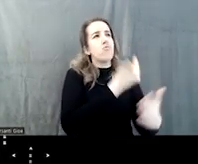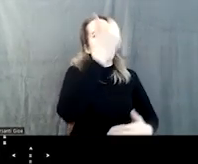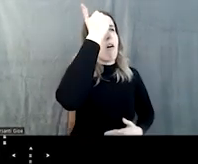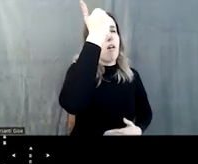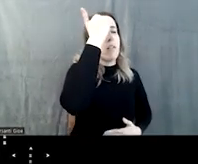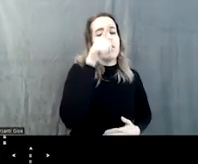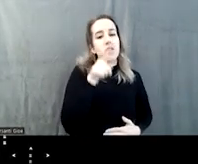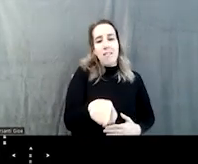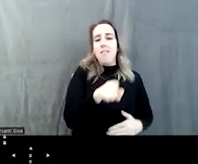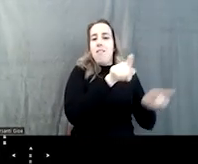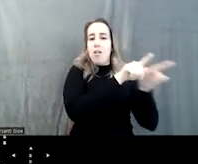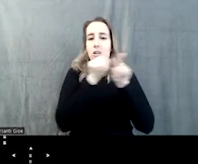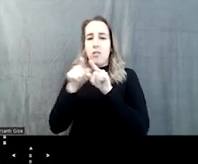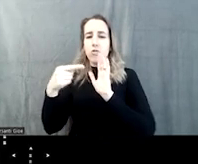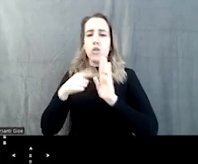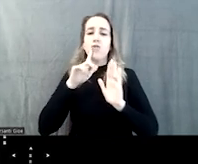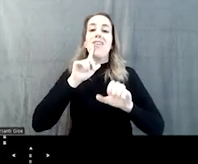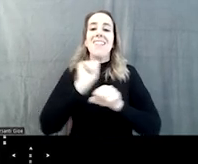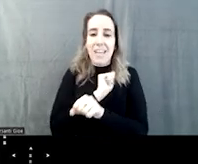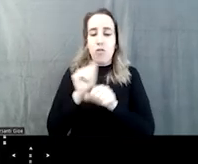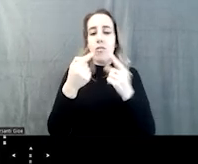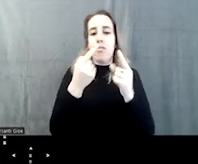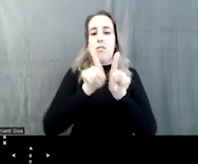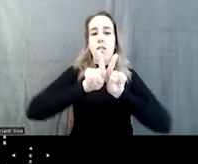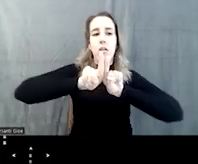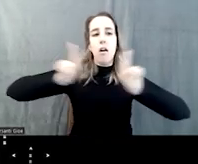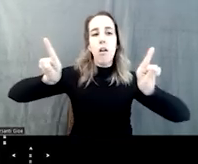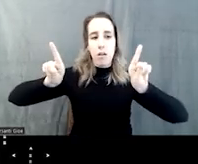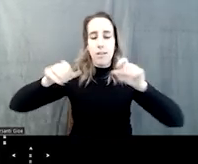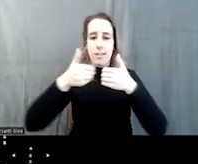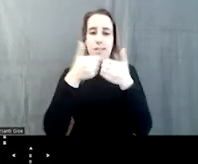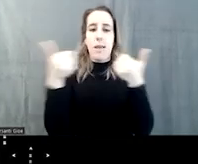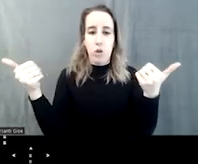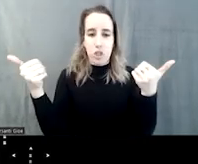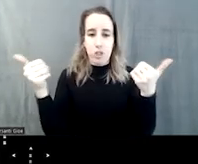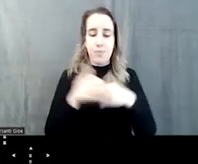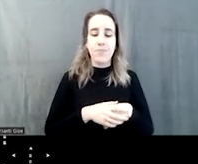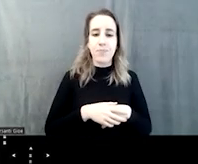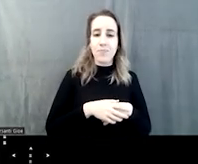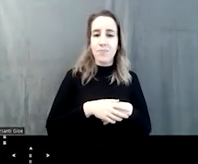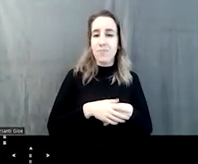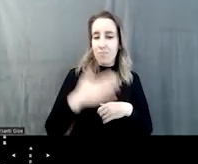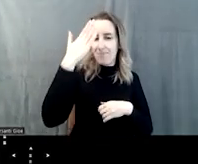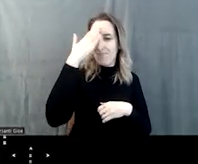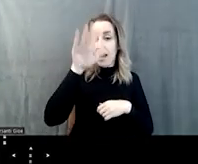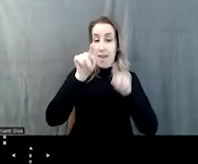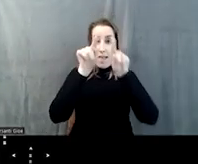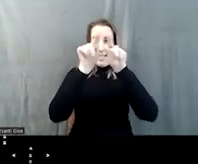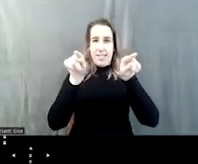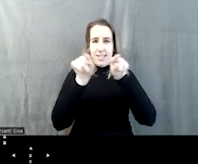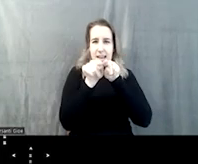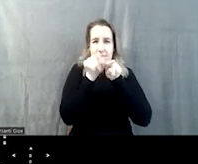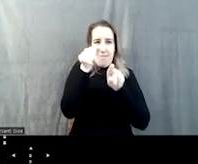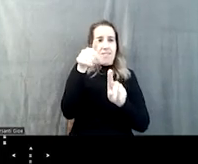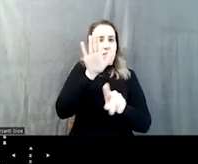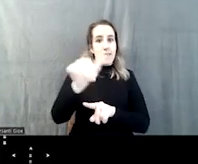literal separation from their backs. That's why the backs are the same, or the little diamond is the same. And